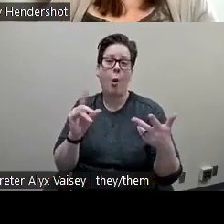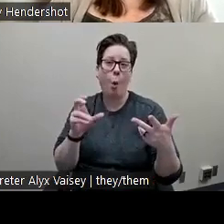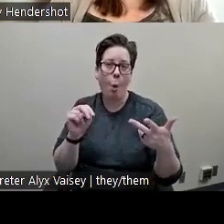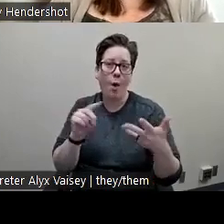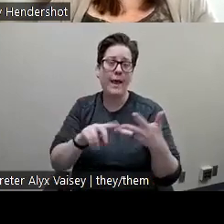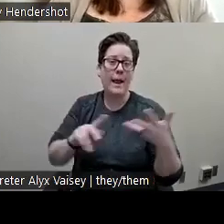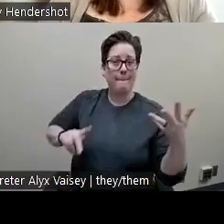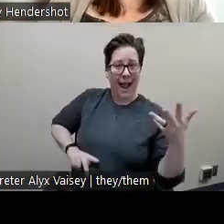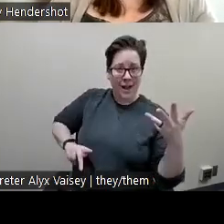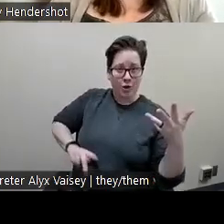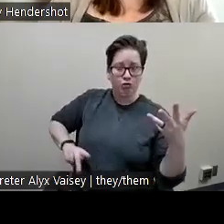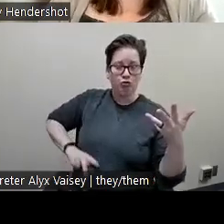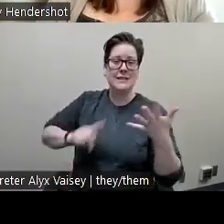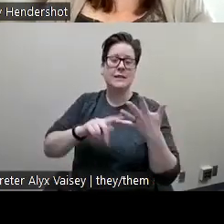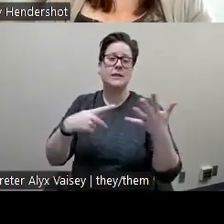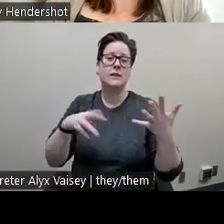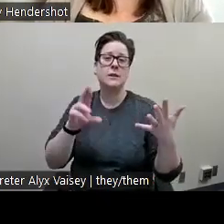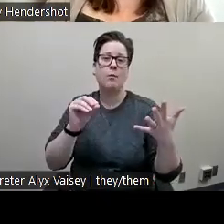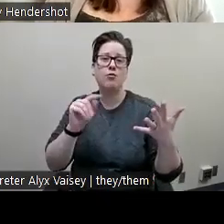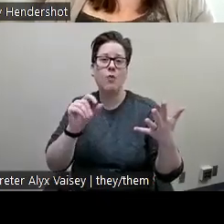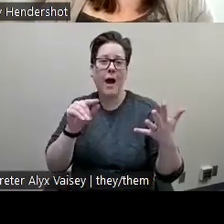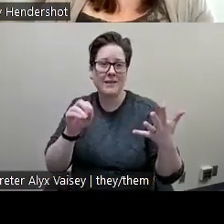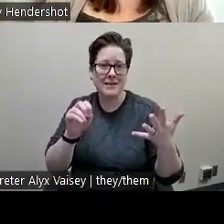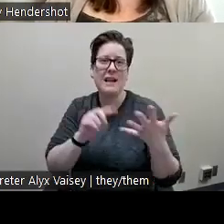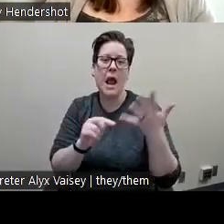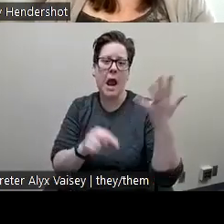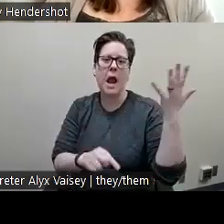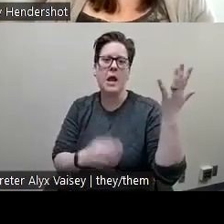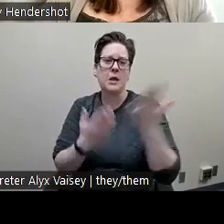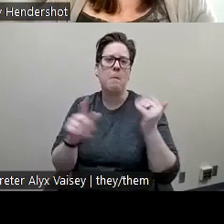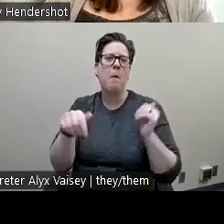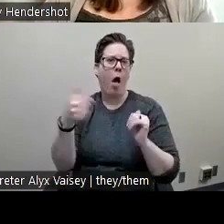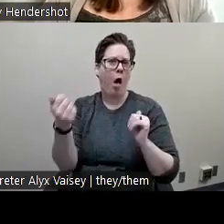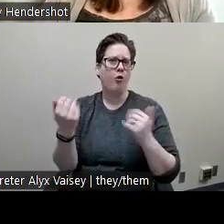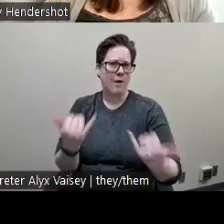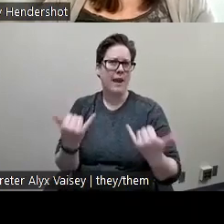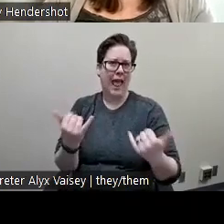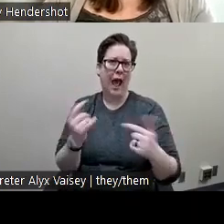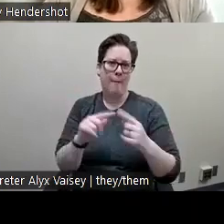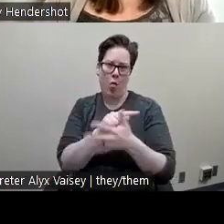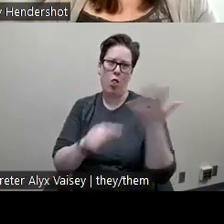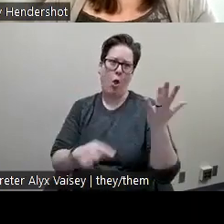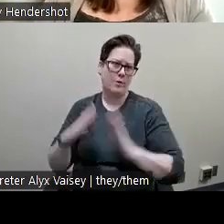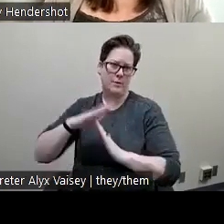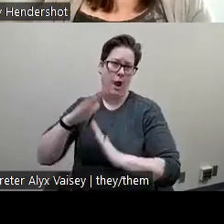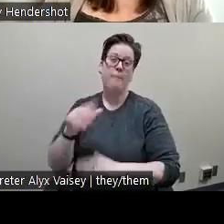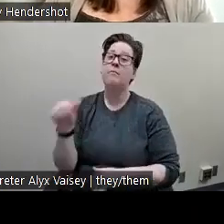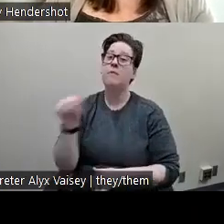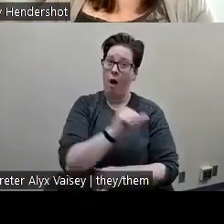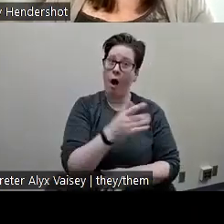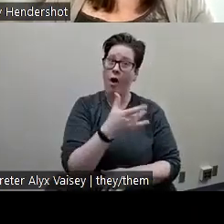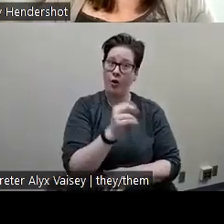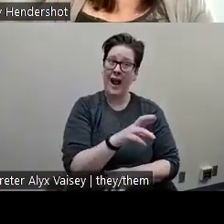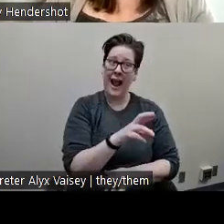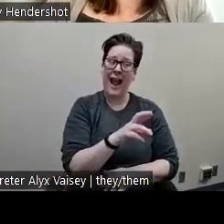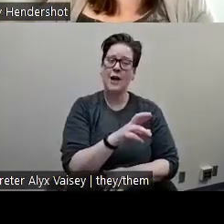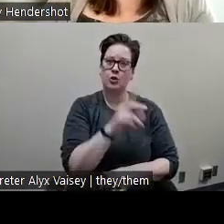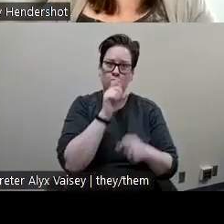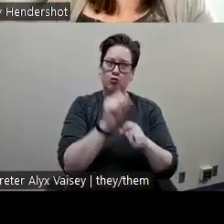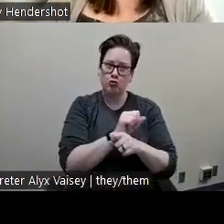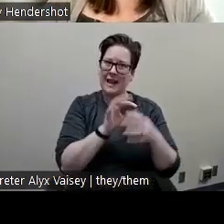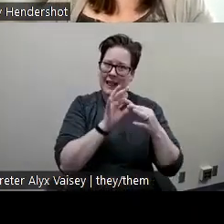cancer, prostate cancers, as well as some others now, but those are the big ones. But other cancers have significant hereditary